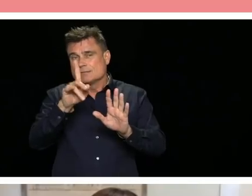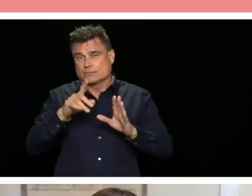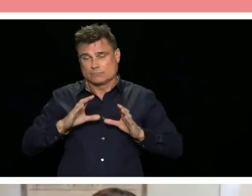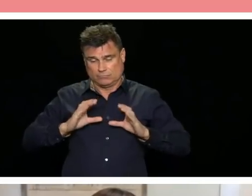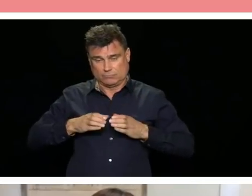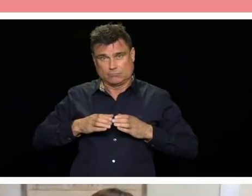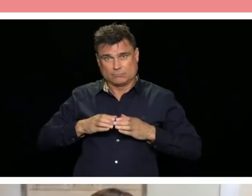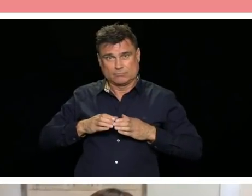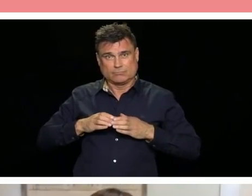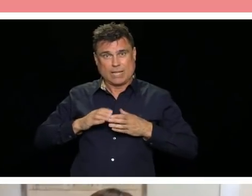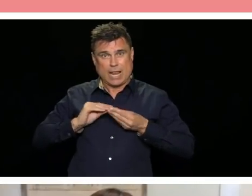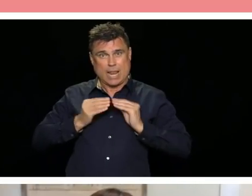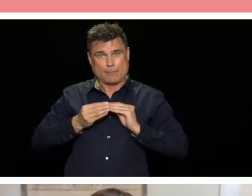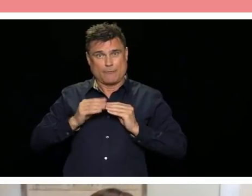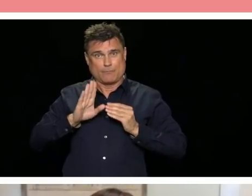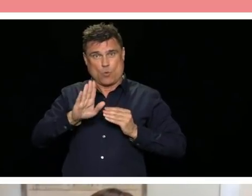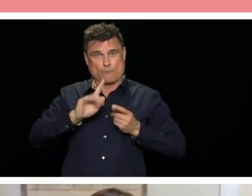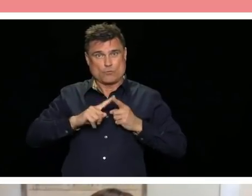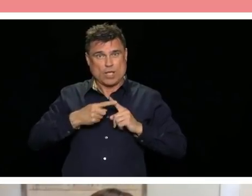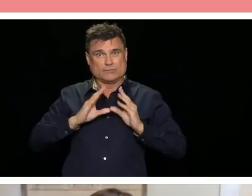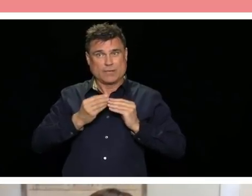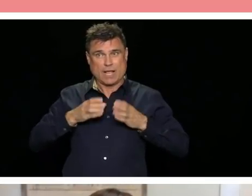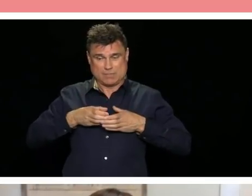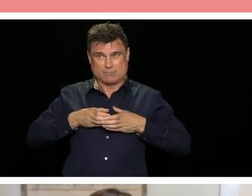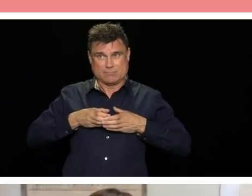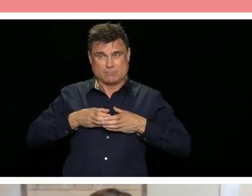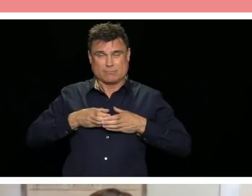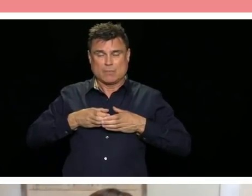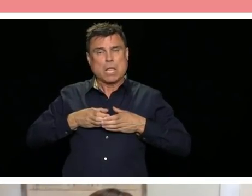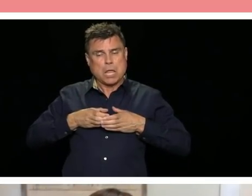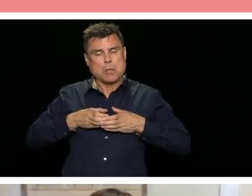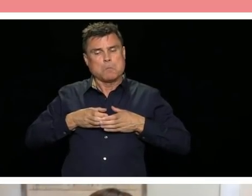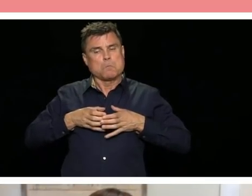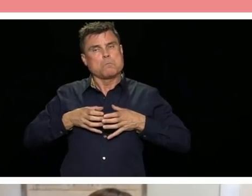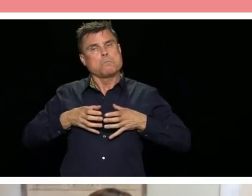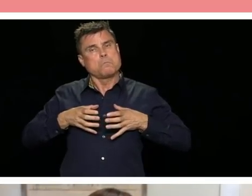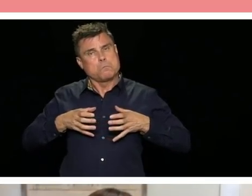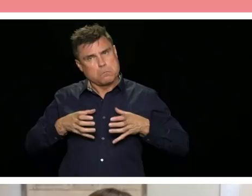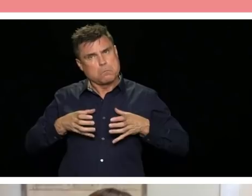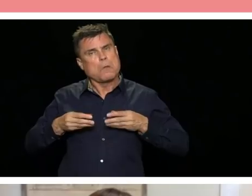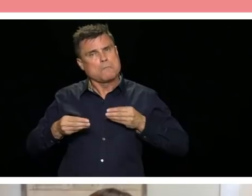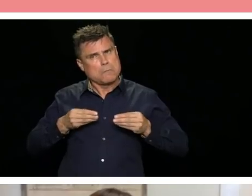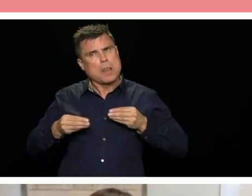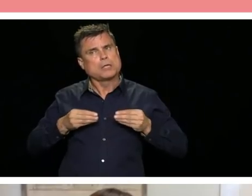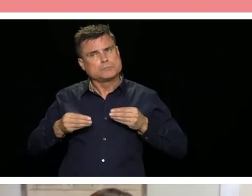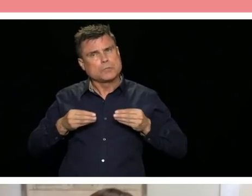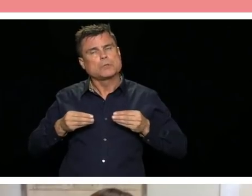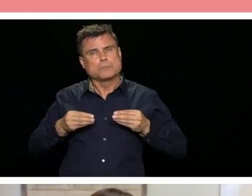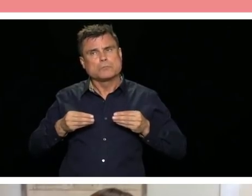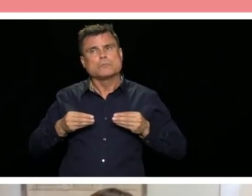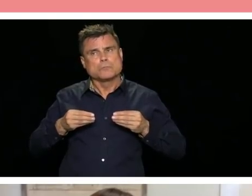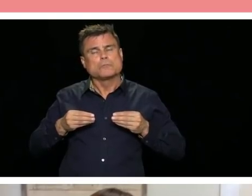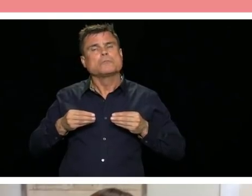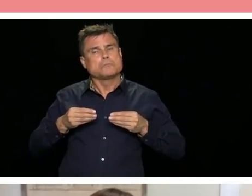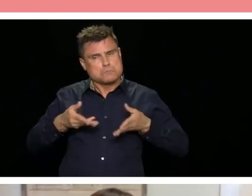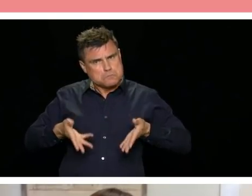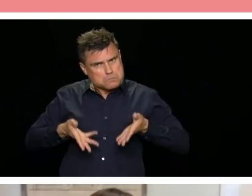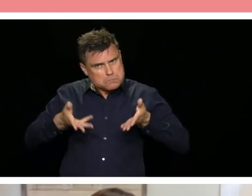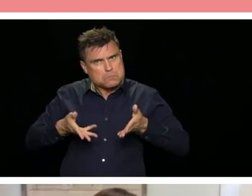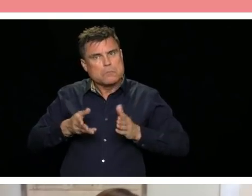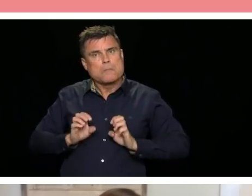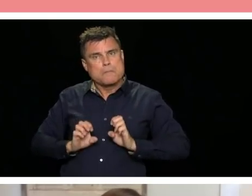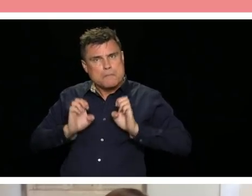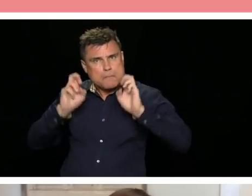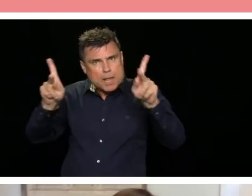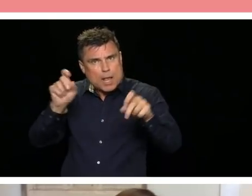We can do that because we're not seeing very many new cases, and we have things in place should we get